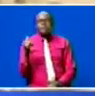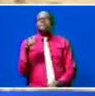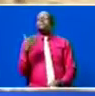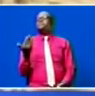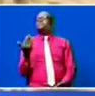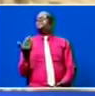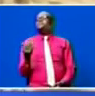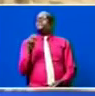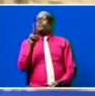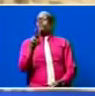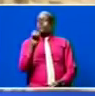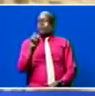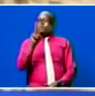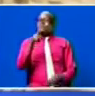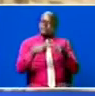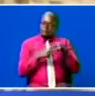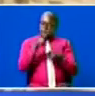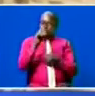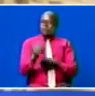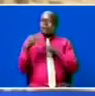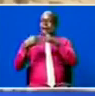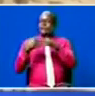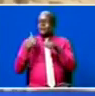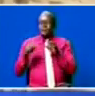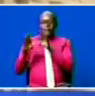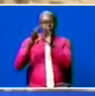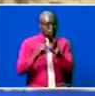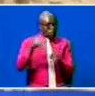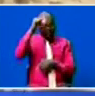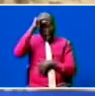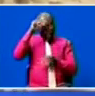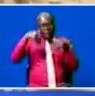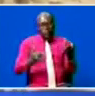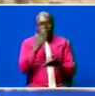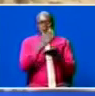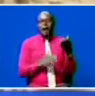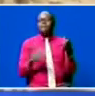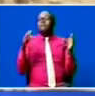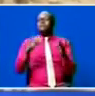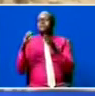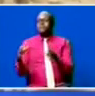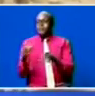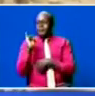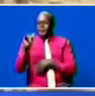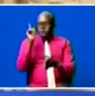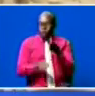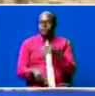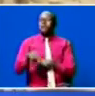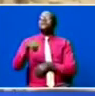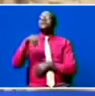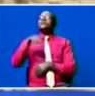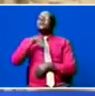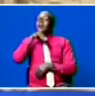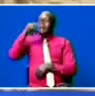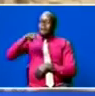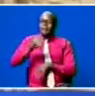to 2007, 2008, where we had the Grand Coalition government or the Nusumukate government. And that is what Raila wants in this.